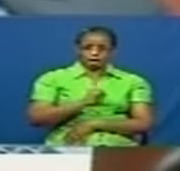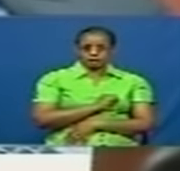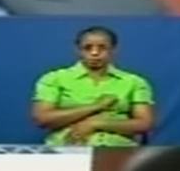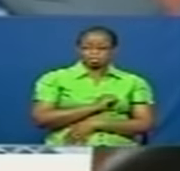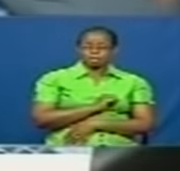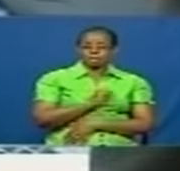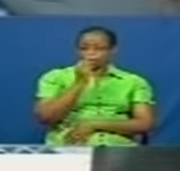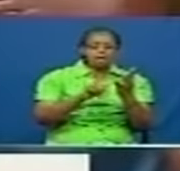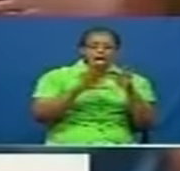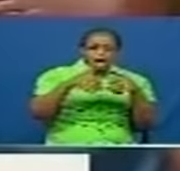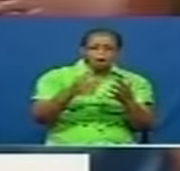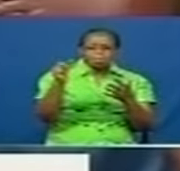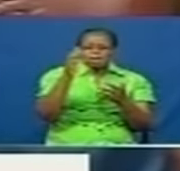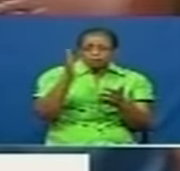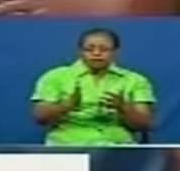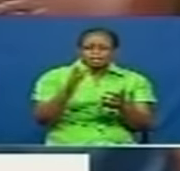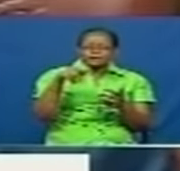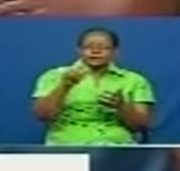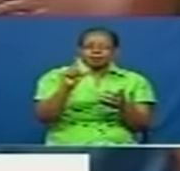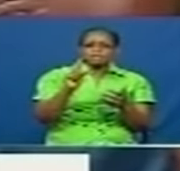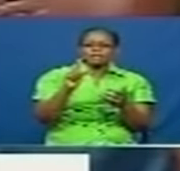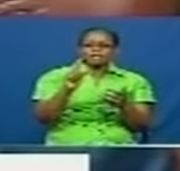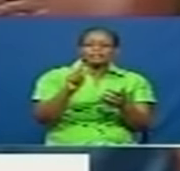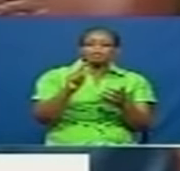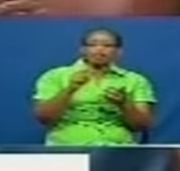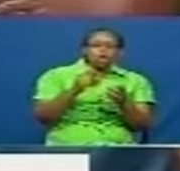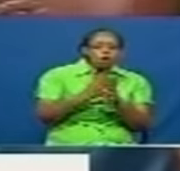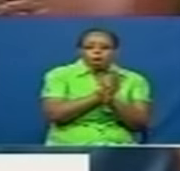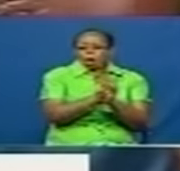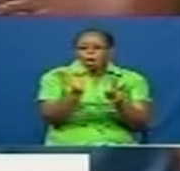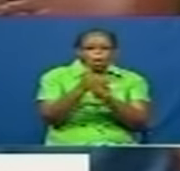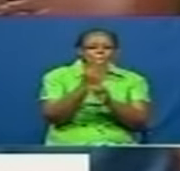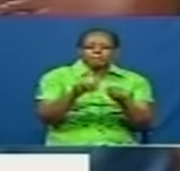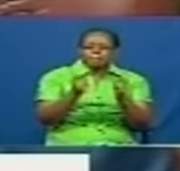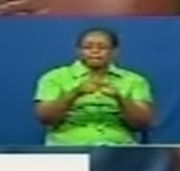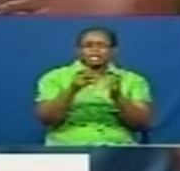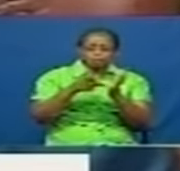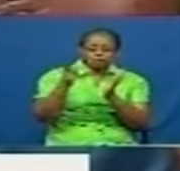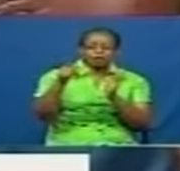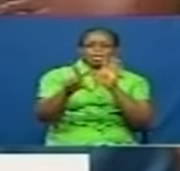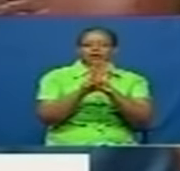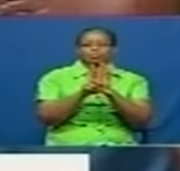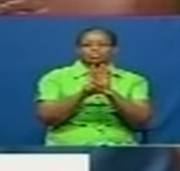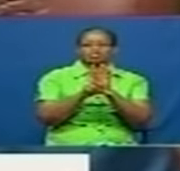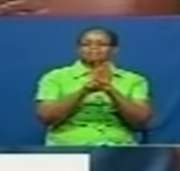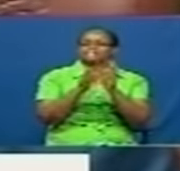or dismiss the allegations against Governor Wa Iria. Ken Dagor, Obadia Citizen, Business Center.